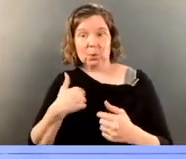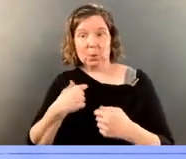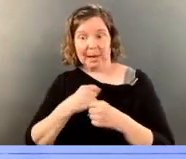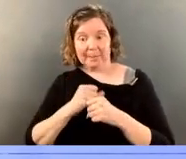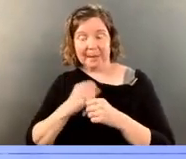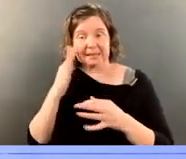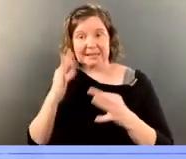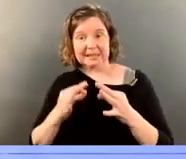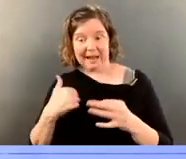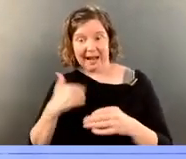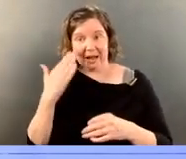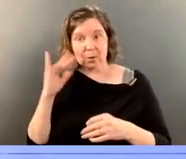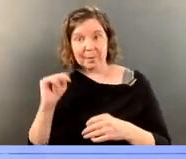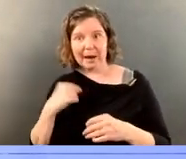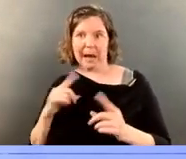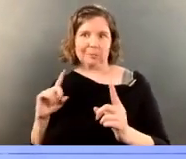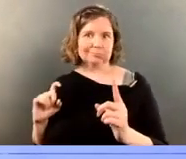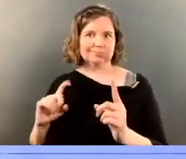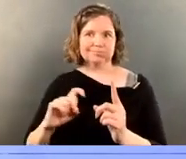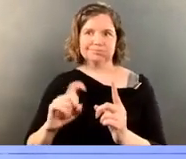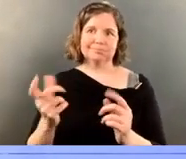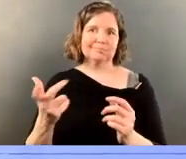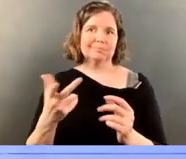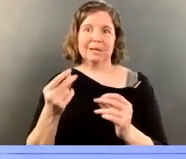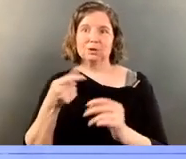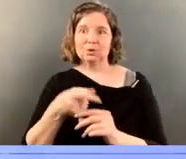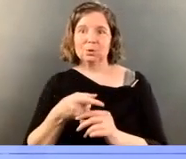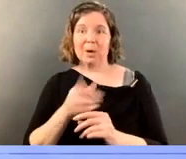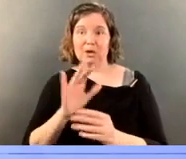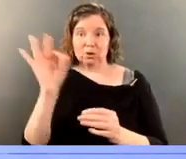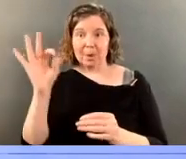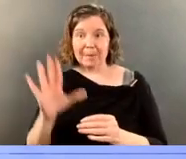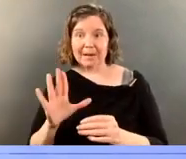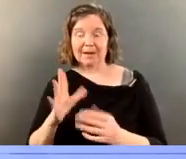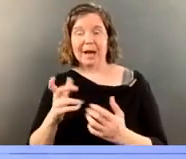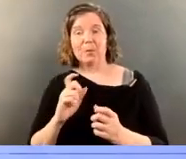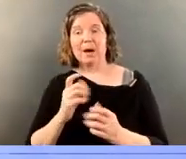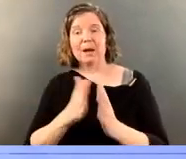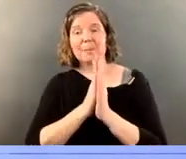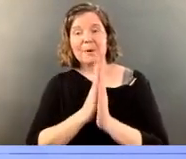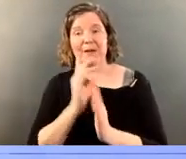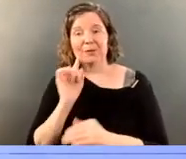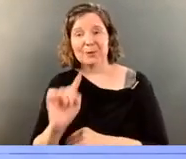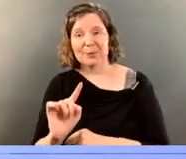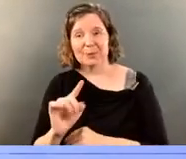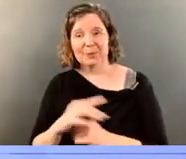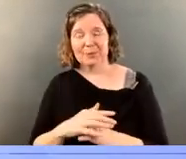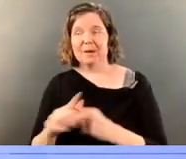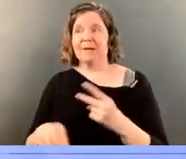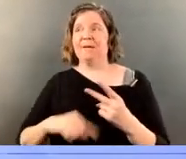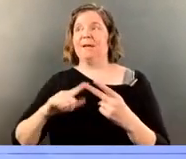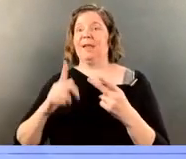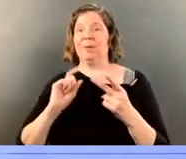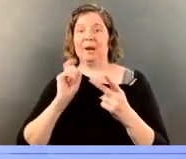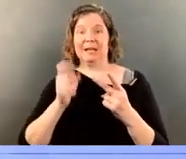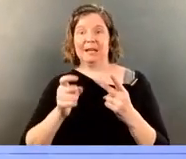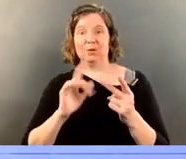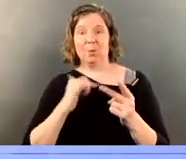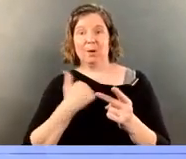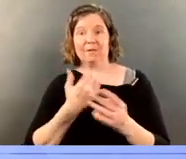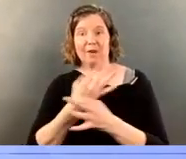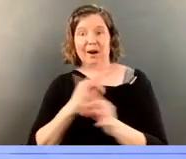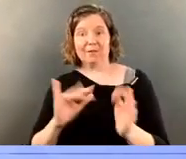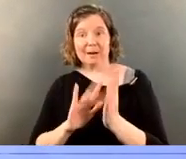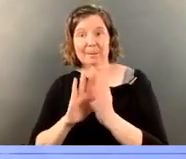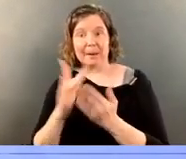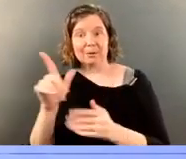this decision and I knew about it, I'd want to come immediately over to you as your pastor. And I would want to pray for you. And I would want to give you one of our free